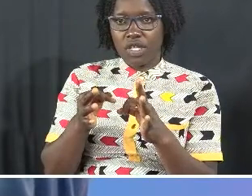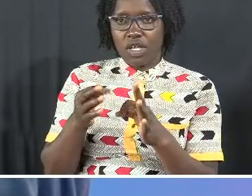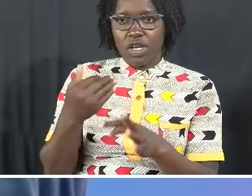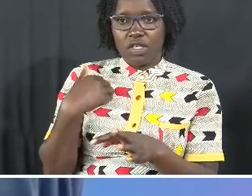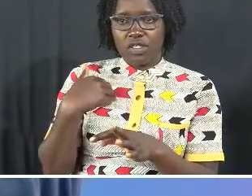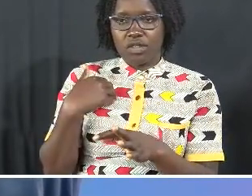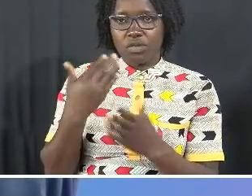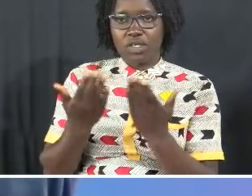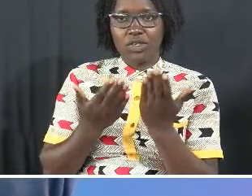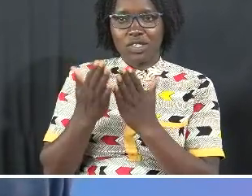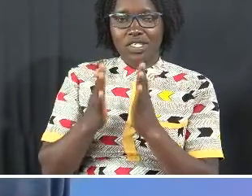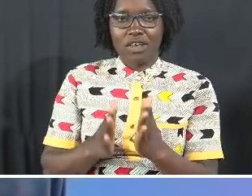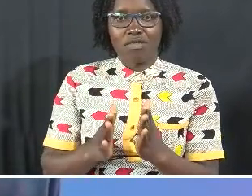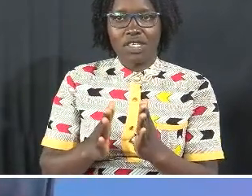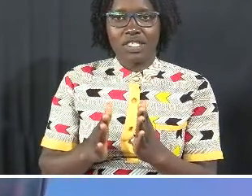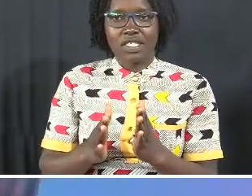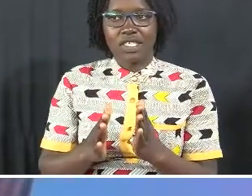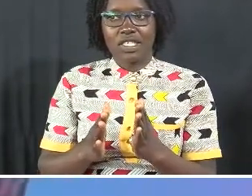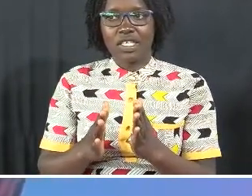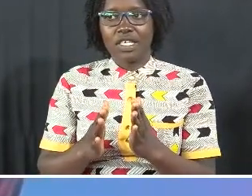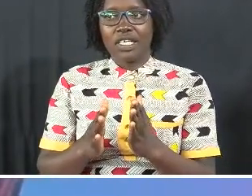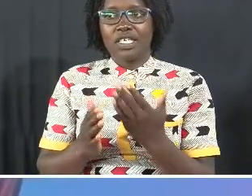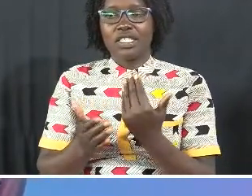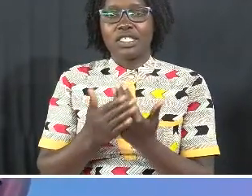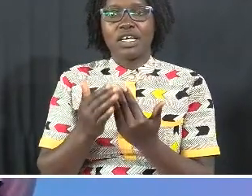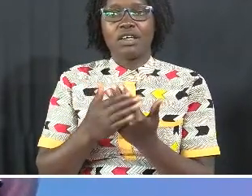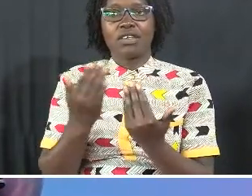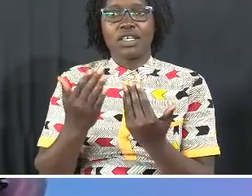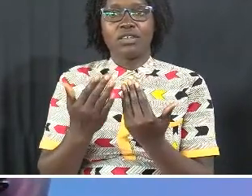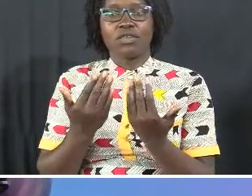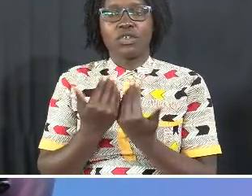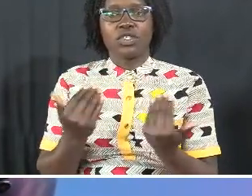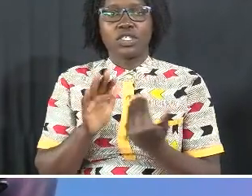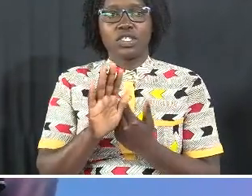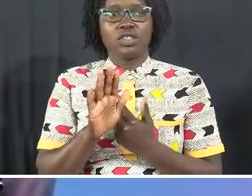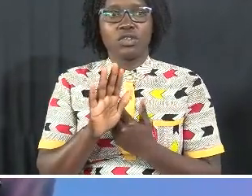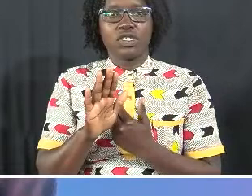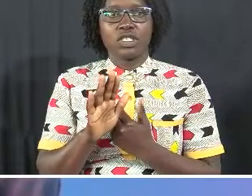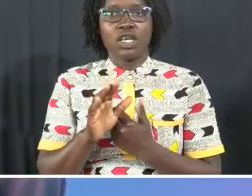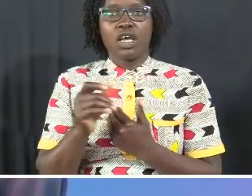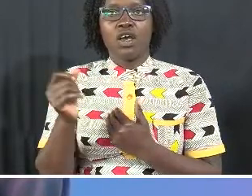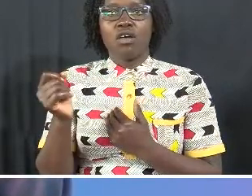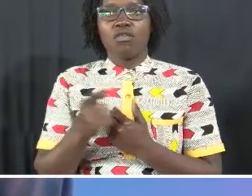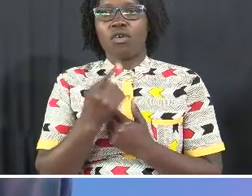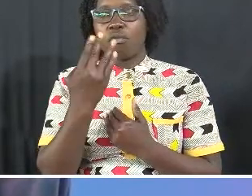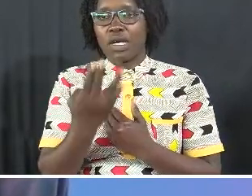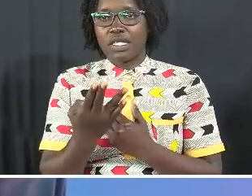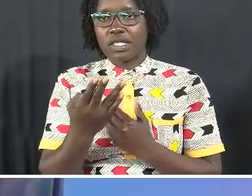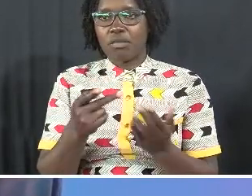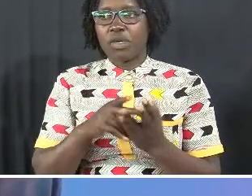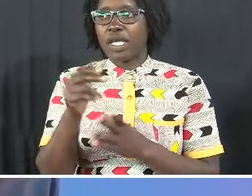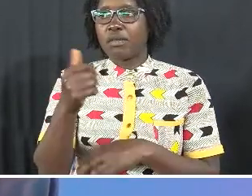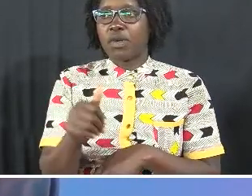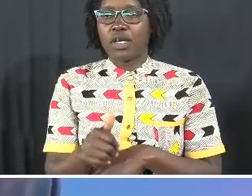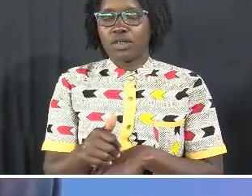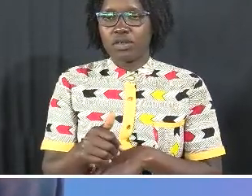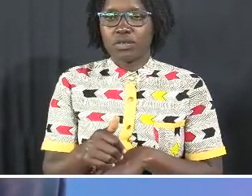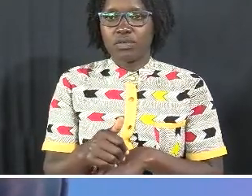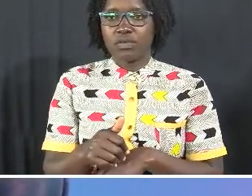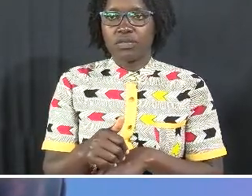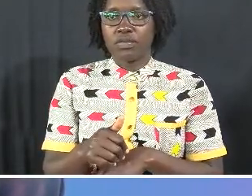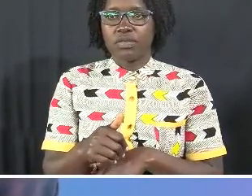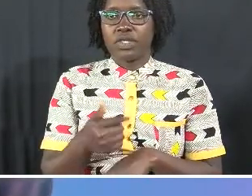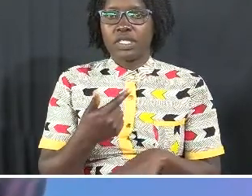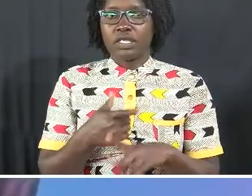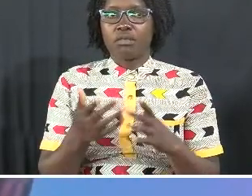disturbing your maid, the one taking care of your children, it is now 4 months you have not given her salary, but she